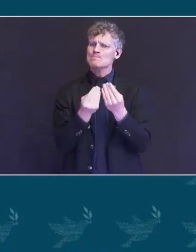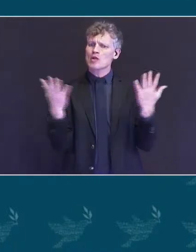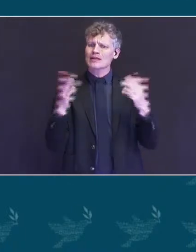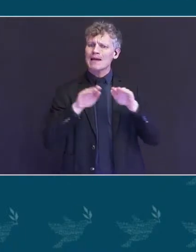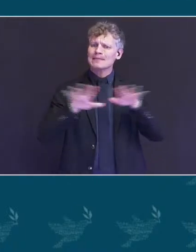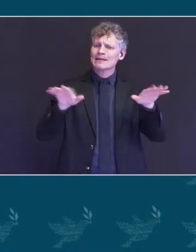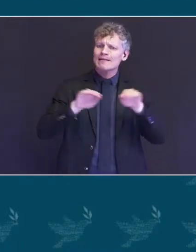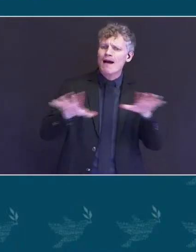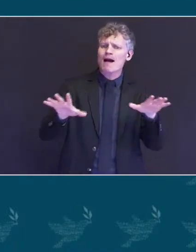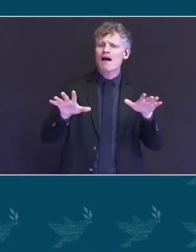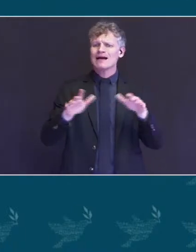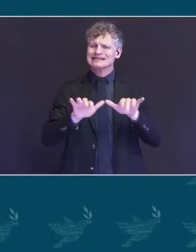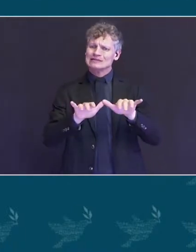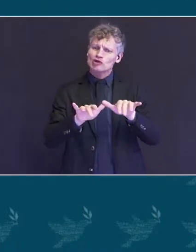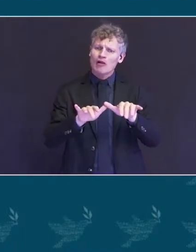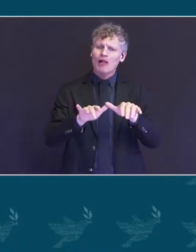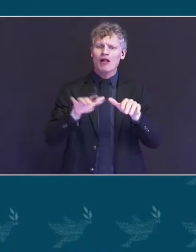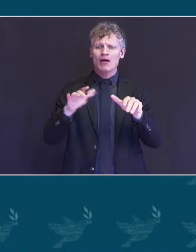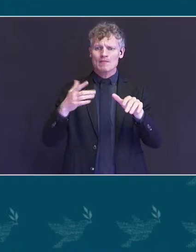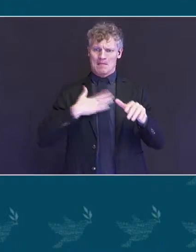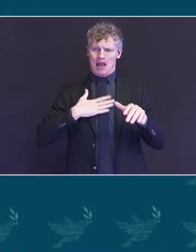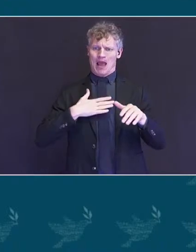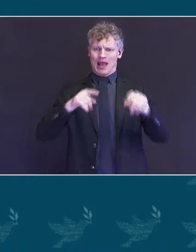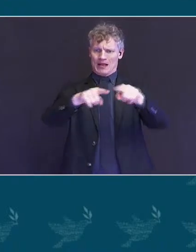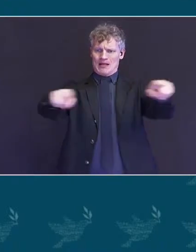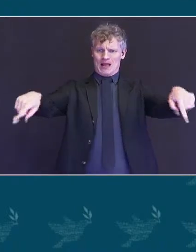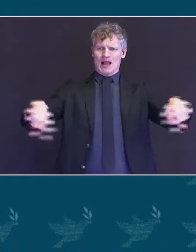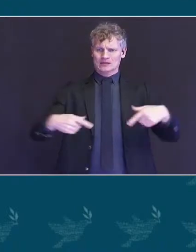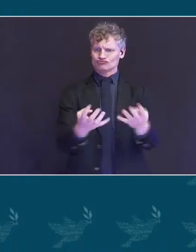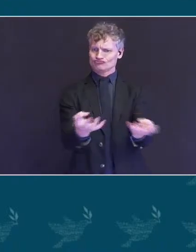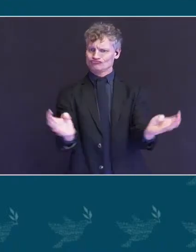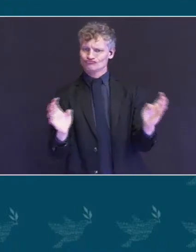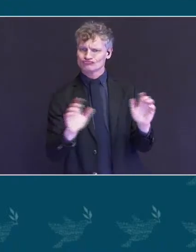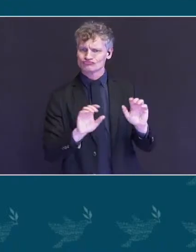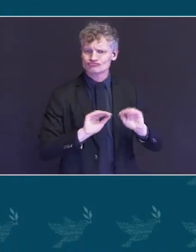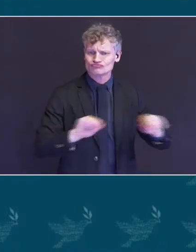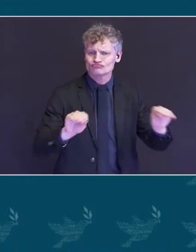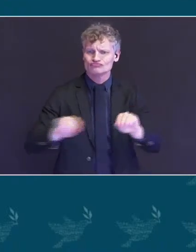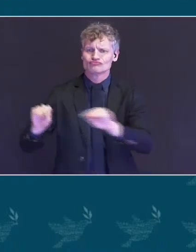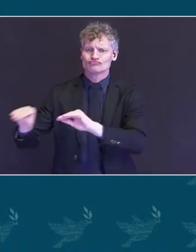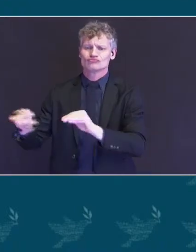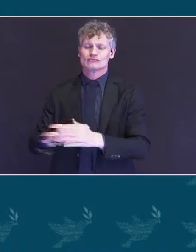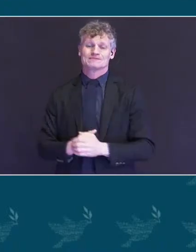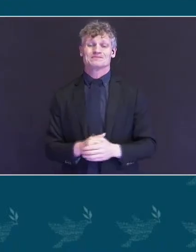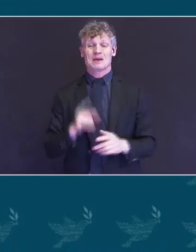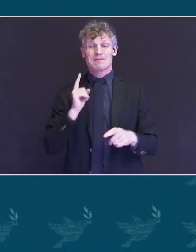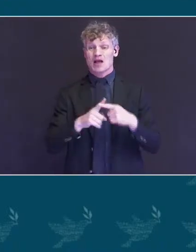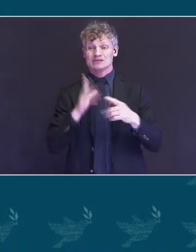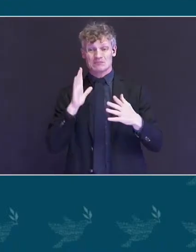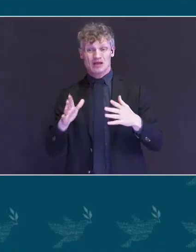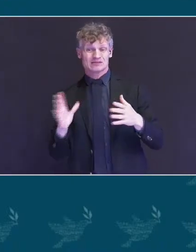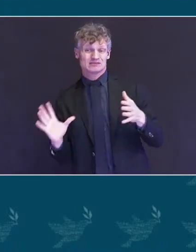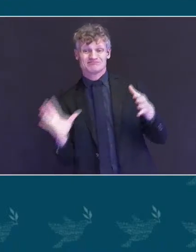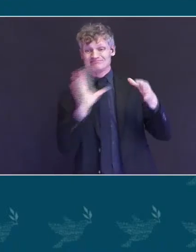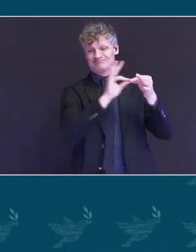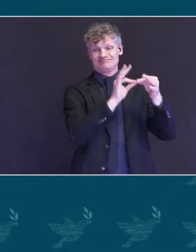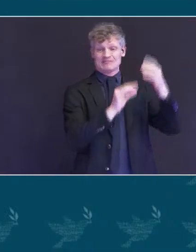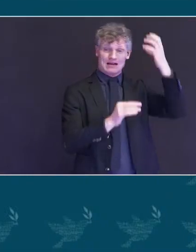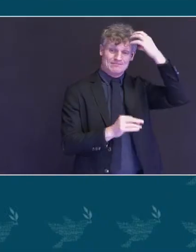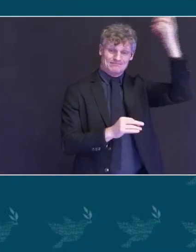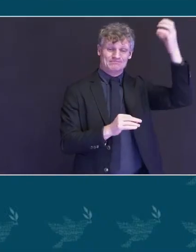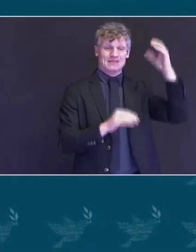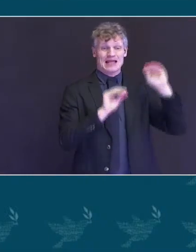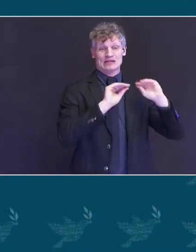classrooms. OER strategies must be embedded in national education policies to ensure that high-quality,